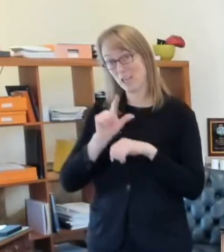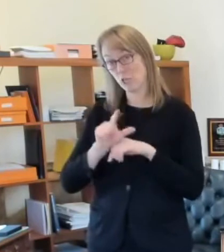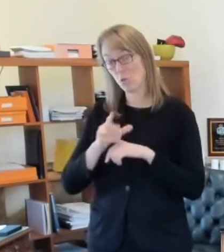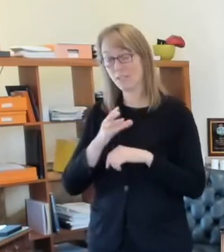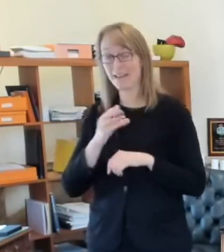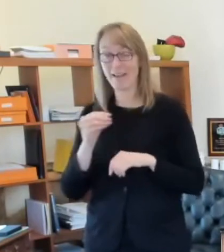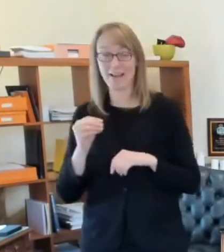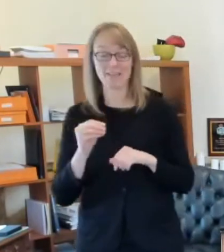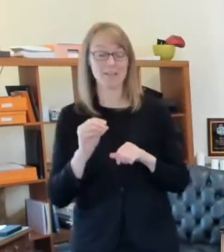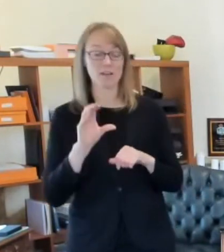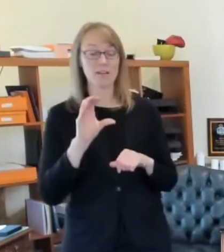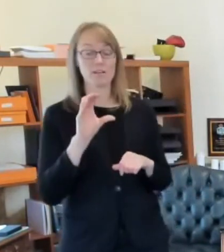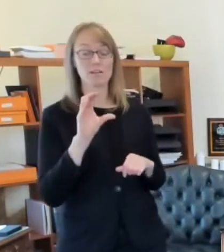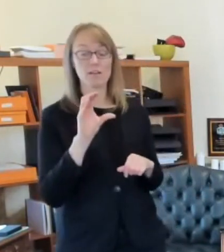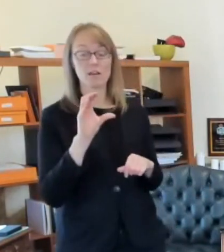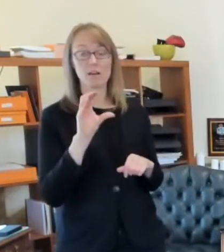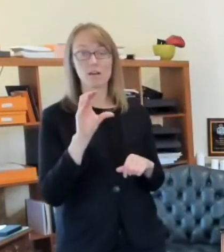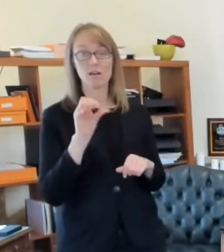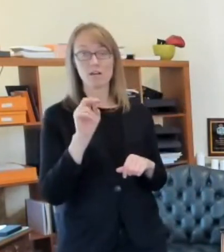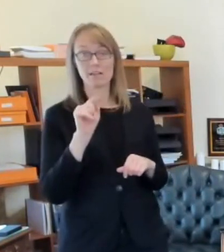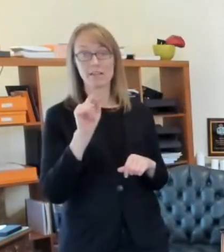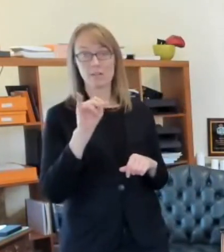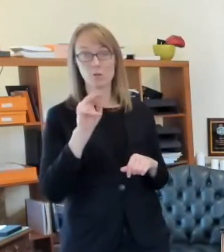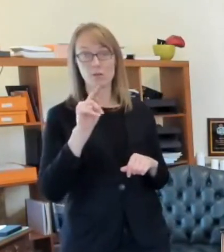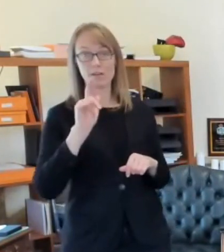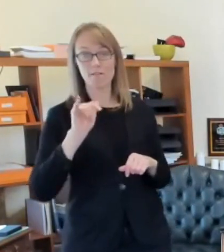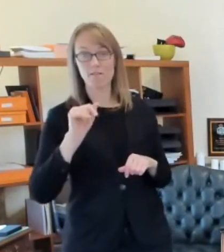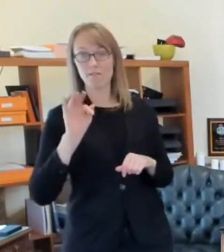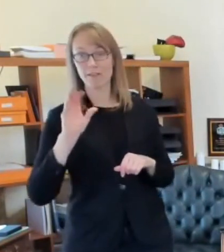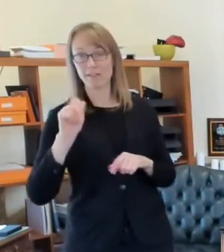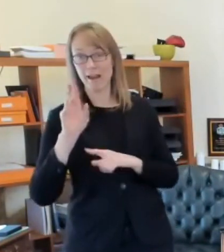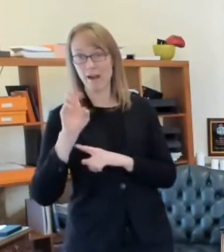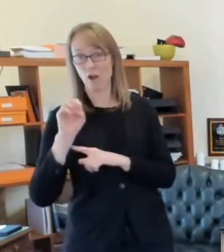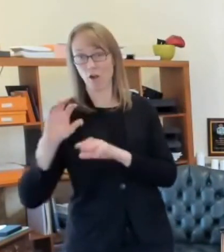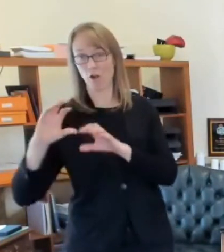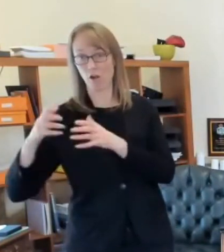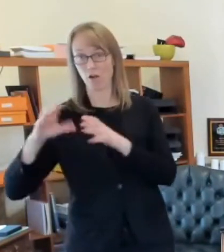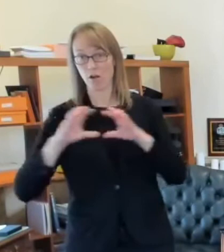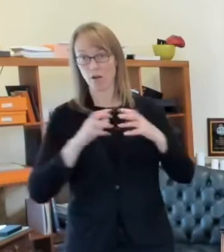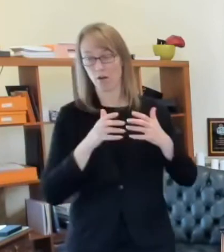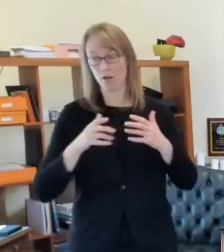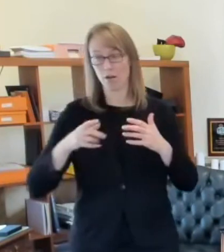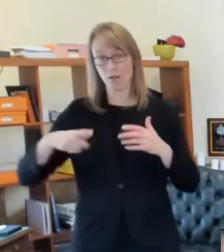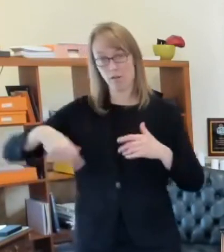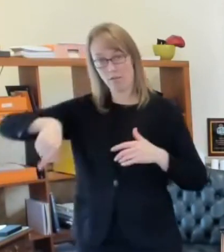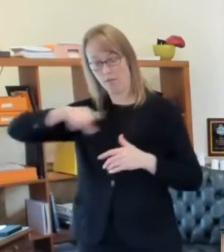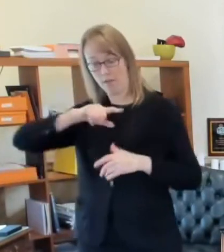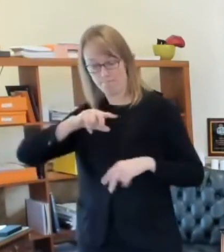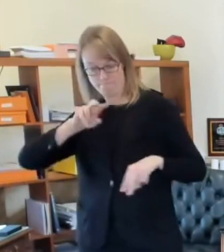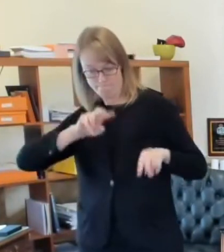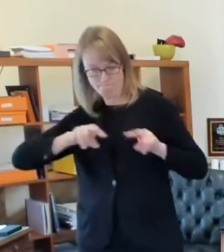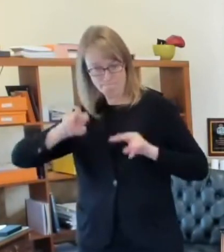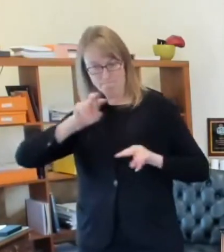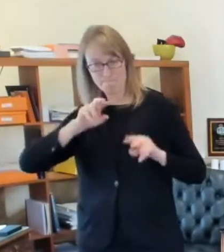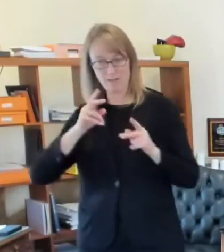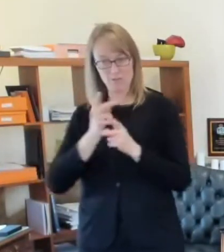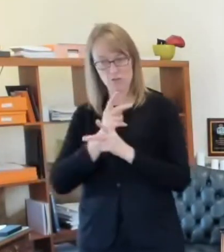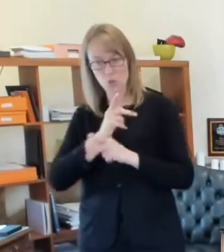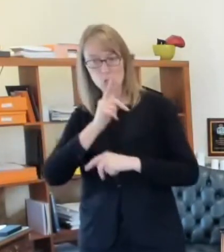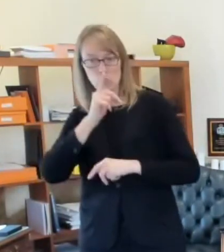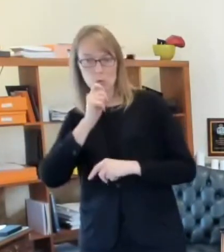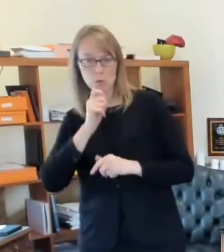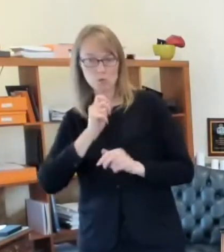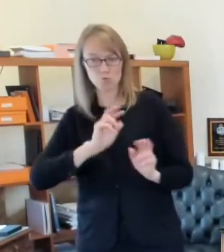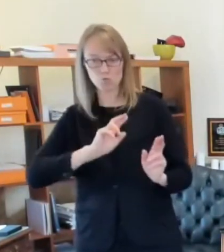they will be choosing the people that are most ready to live in a tiny home on their own, and they'll get